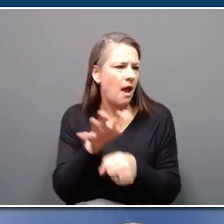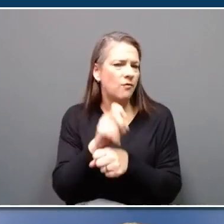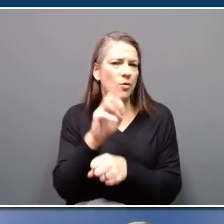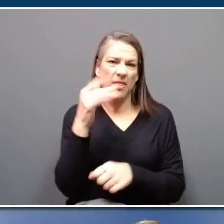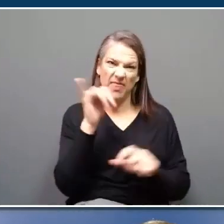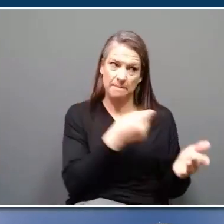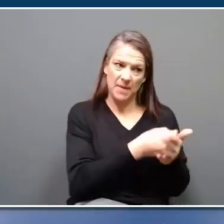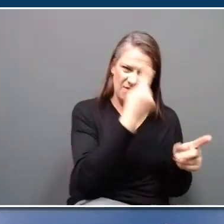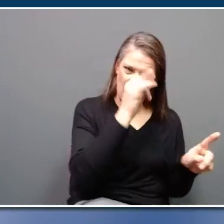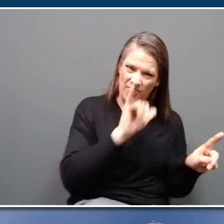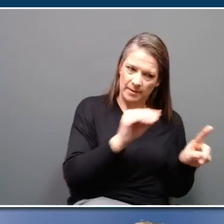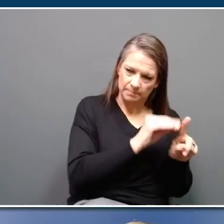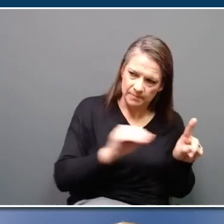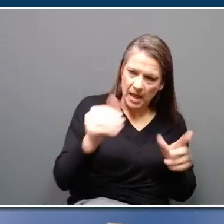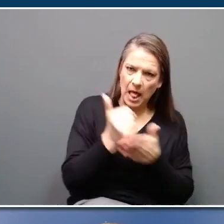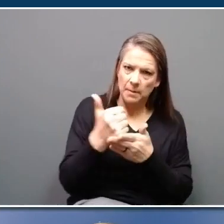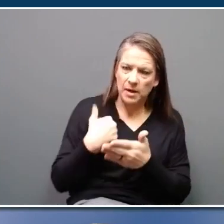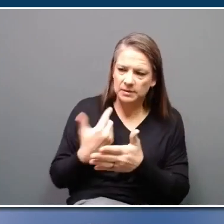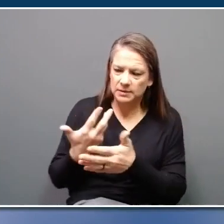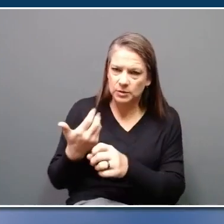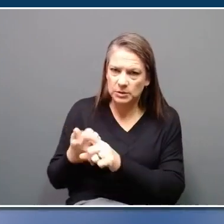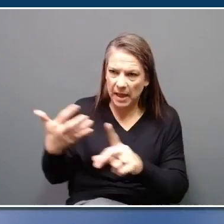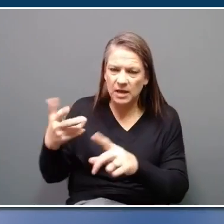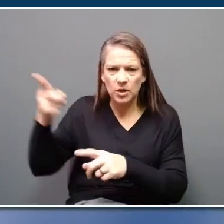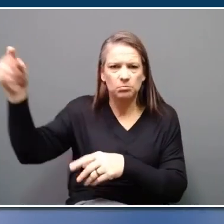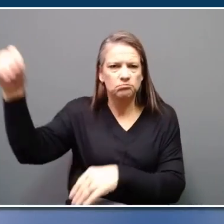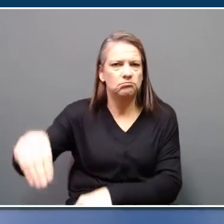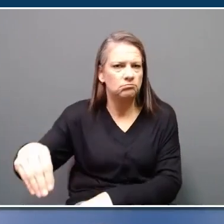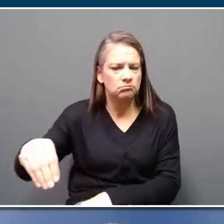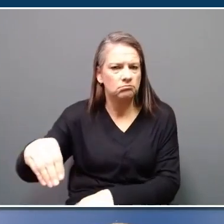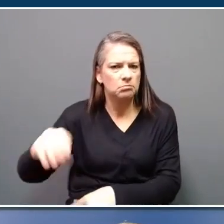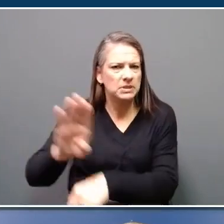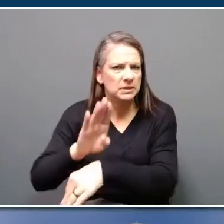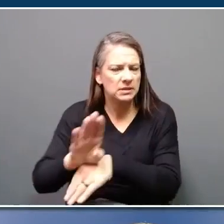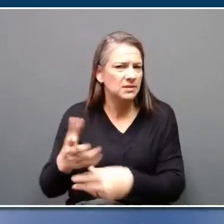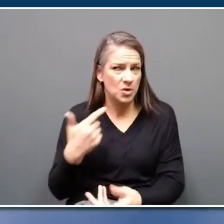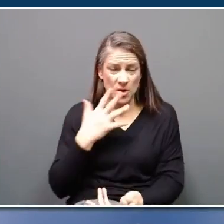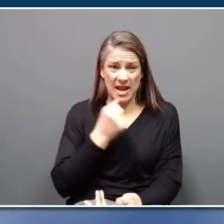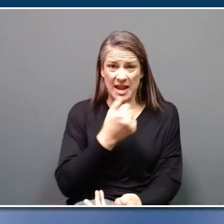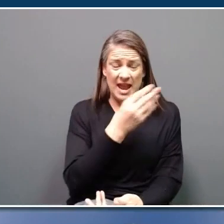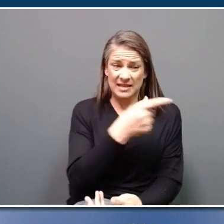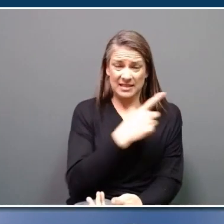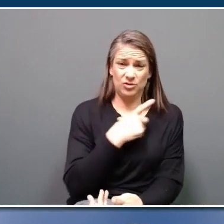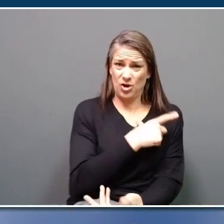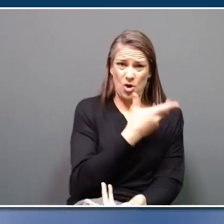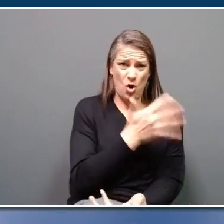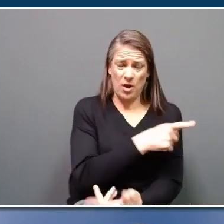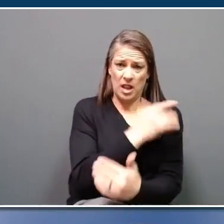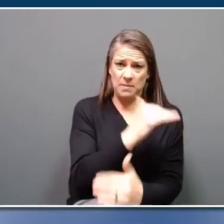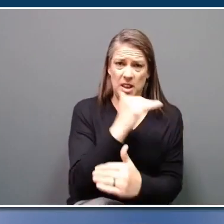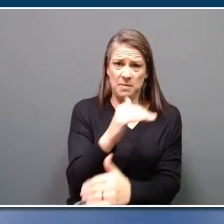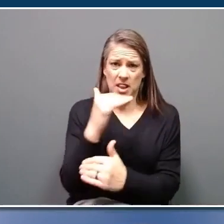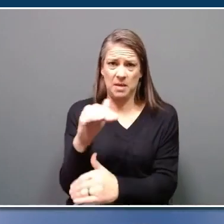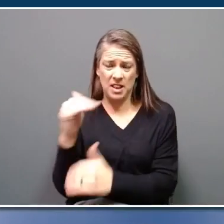fund helps us do. And it's already really limited by the General Assembly to some of the biggest projects out